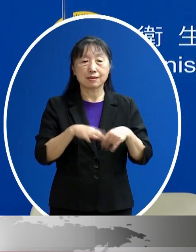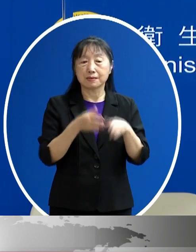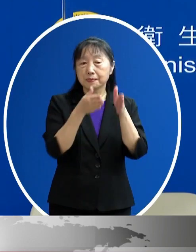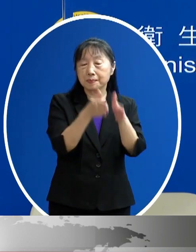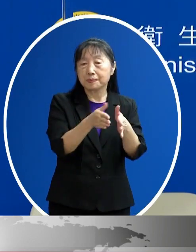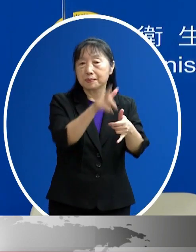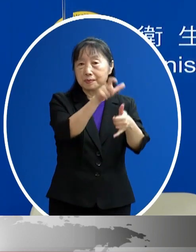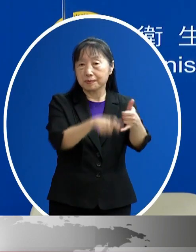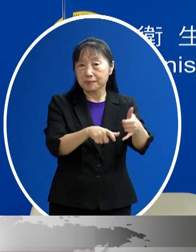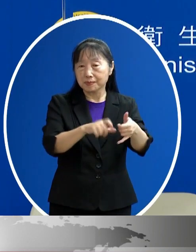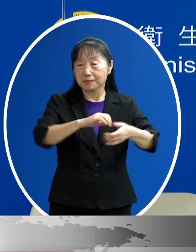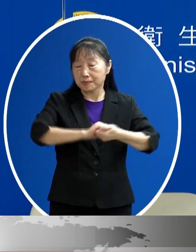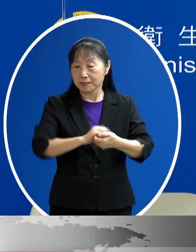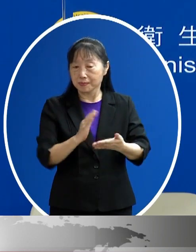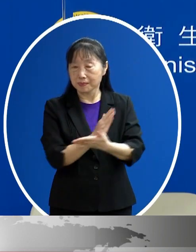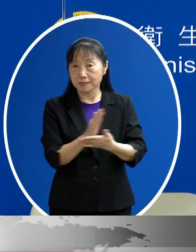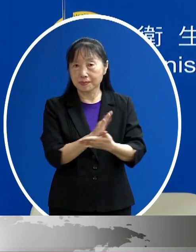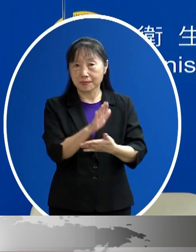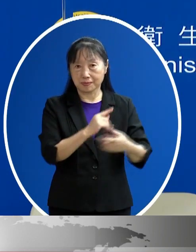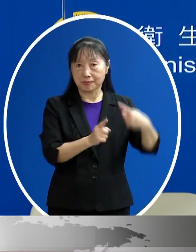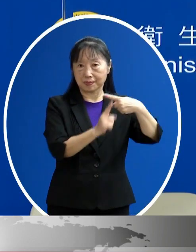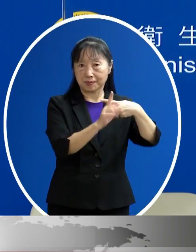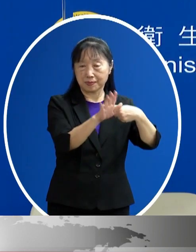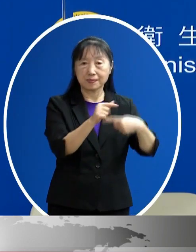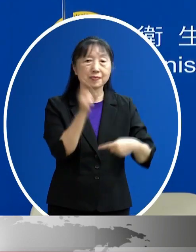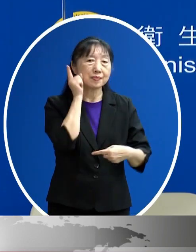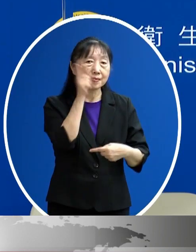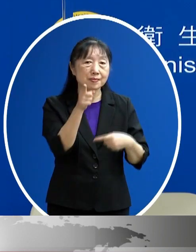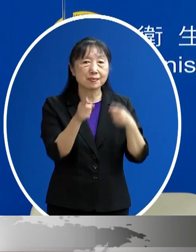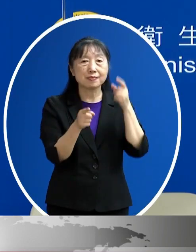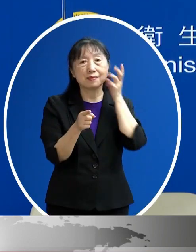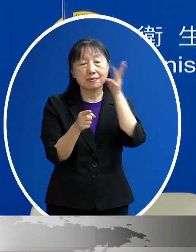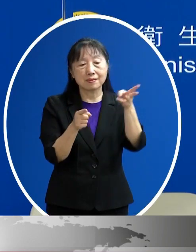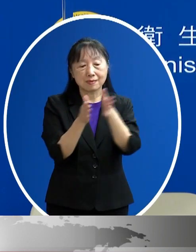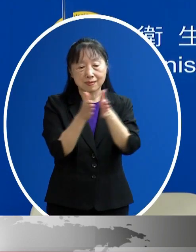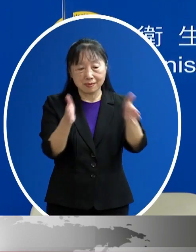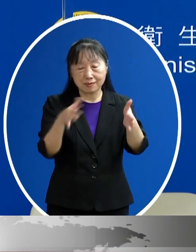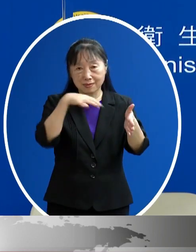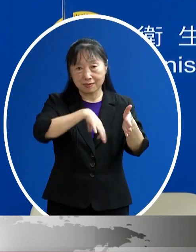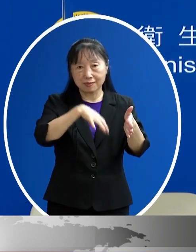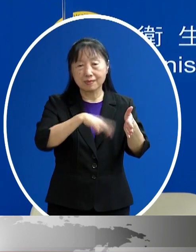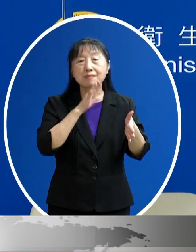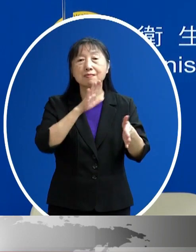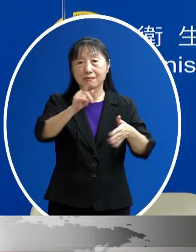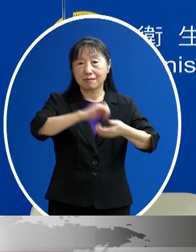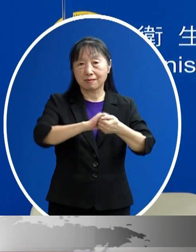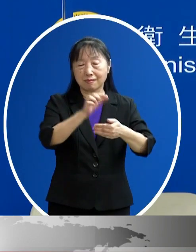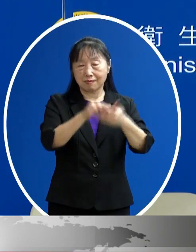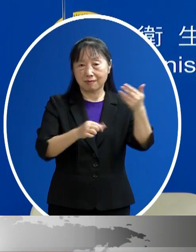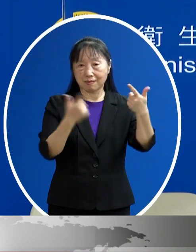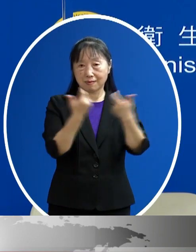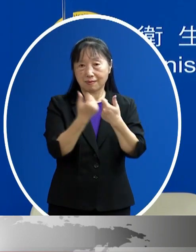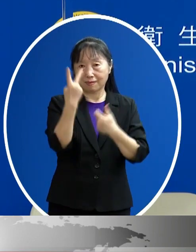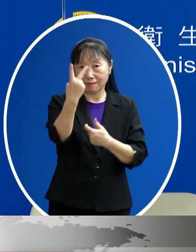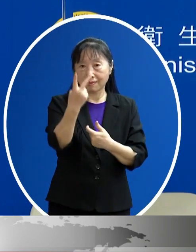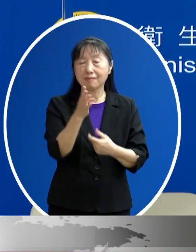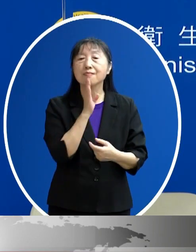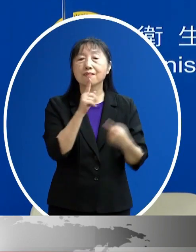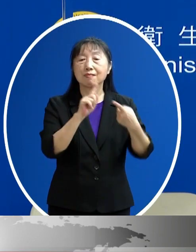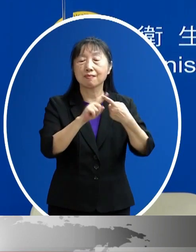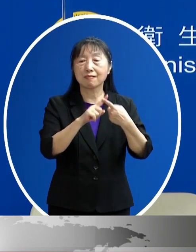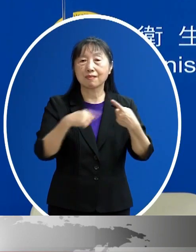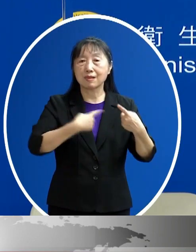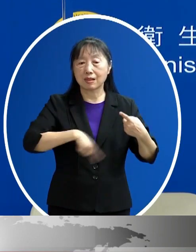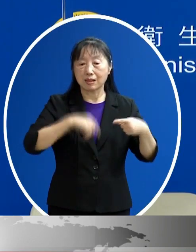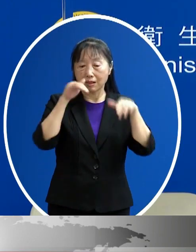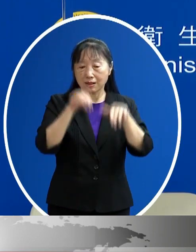doctor. The second condition pertains to testing. They need to test positive on a PCR test and have a CT